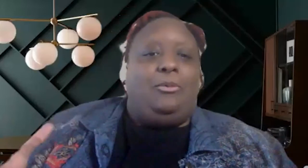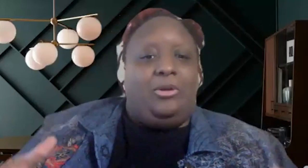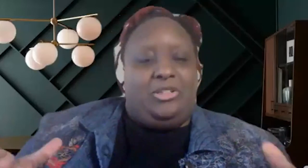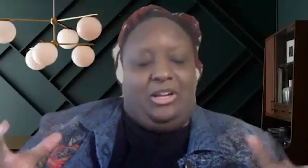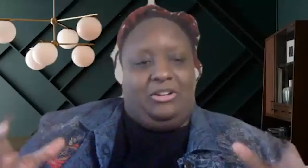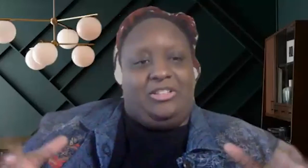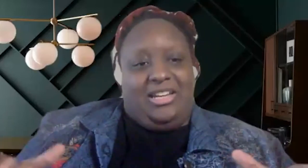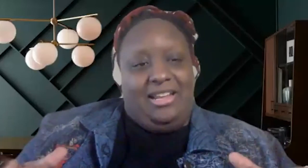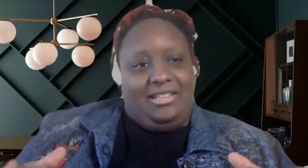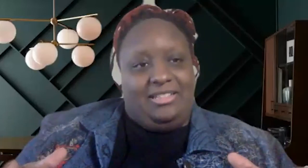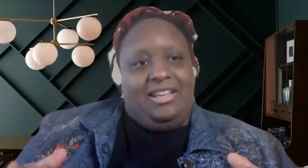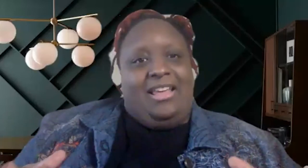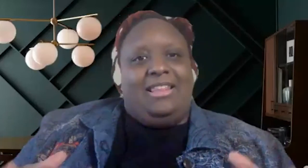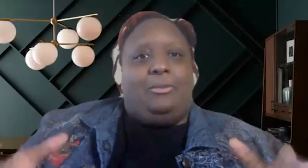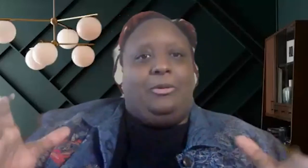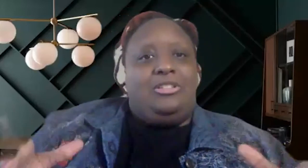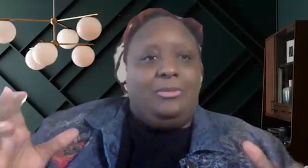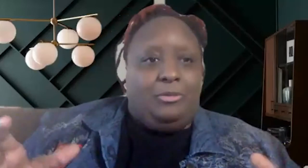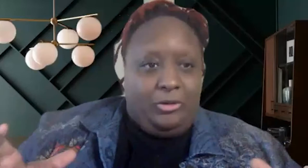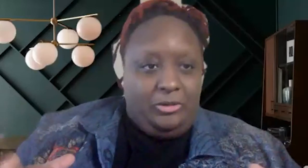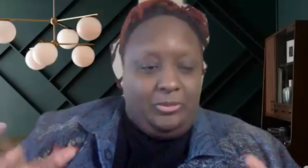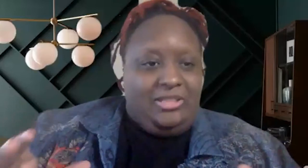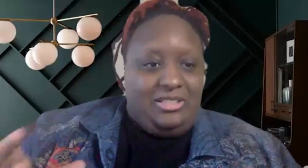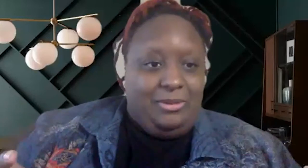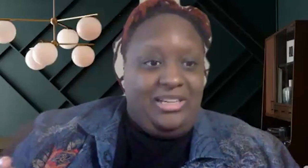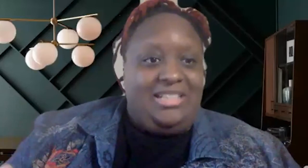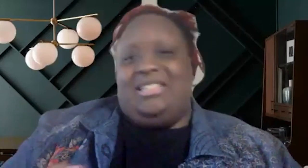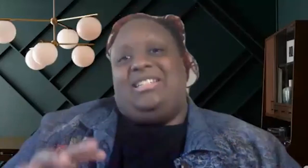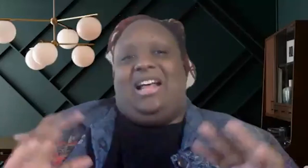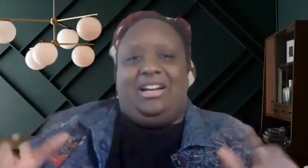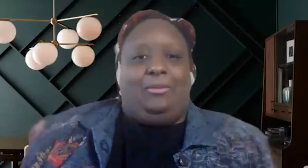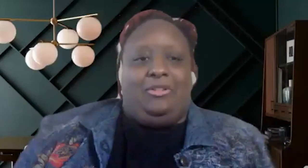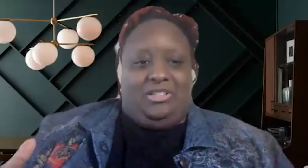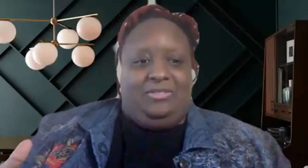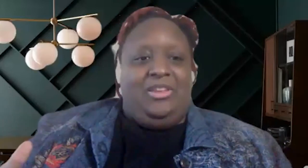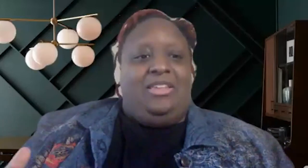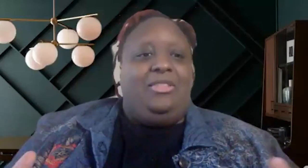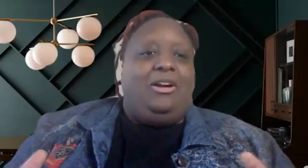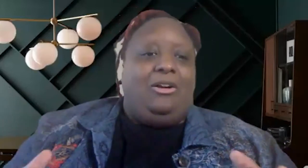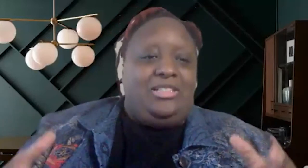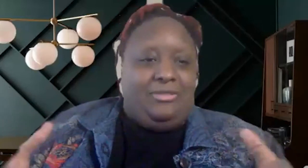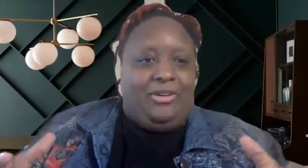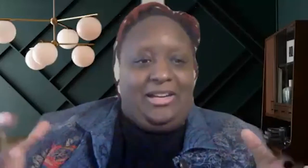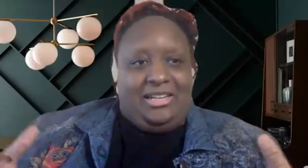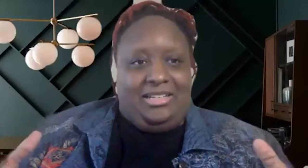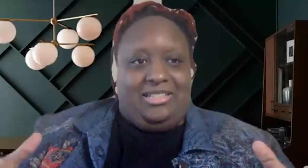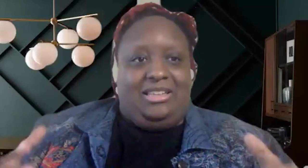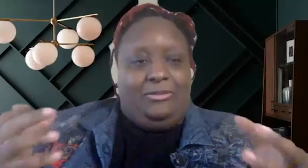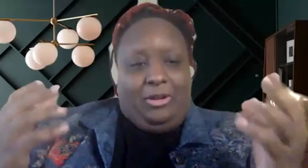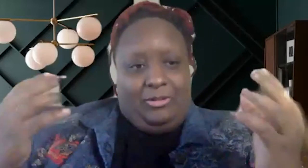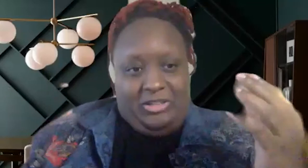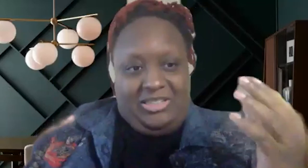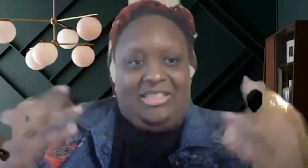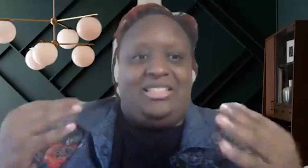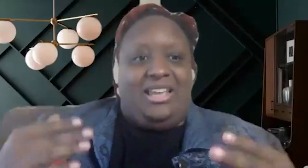really important to understand that the person before you with a disability is an entire person, that there are different identities that